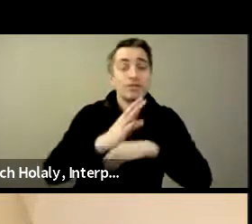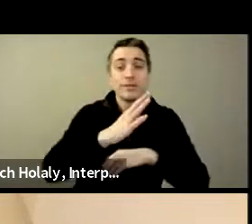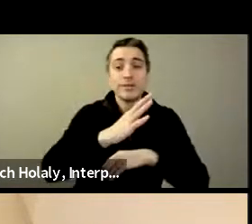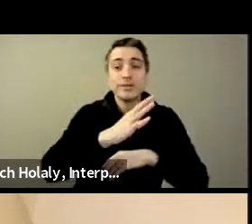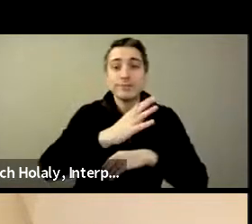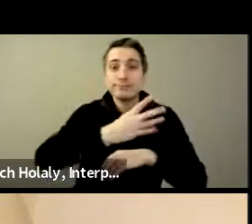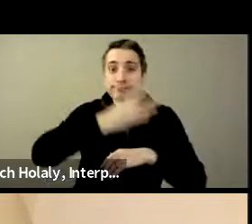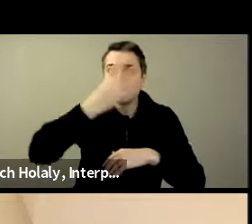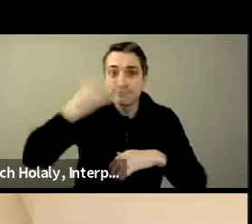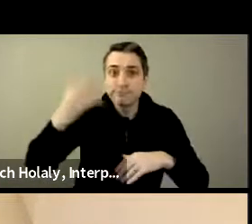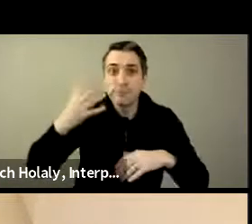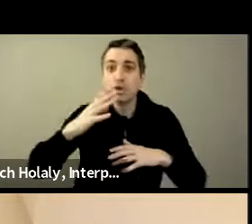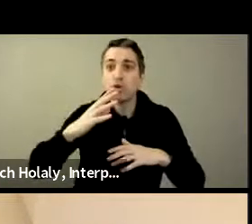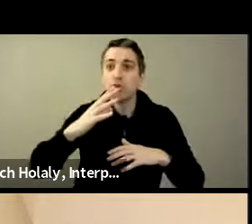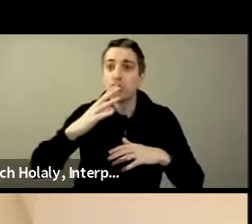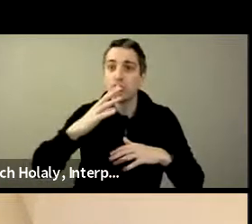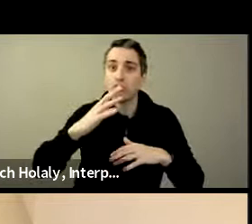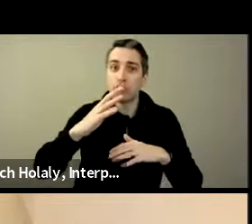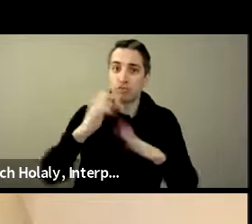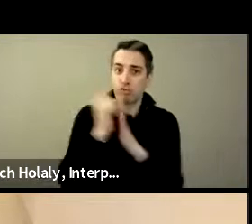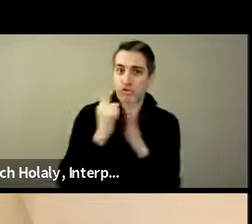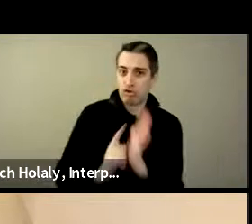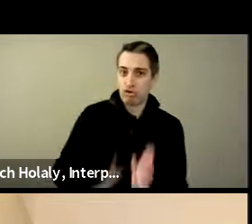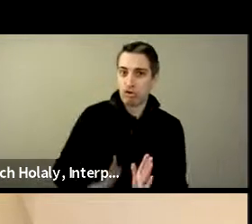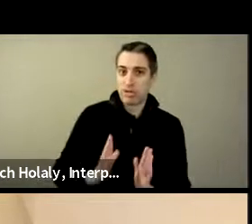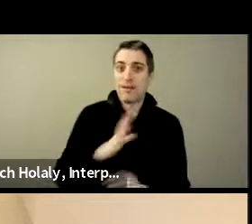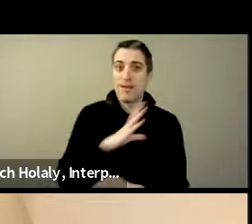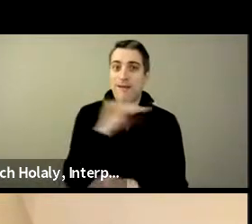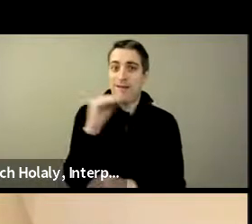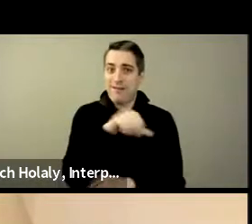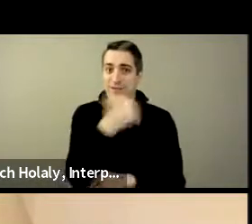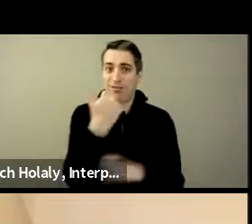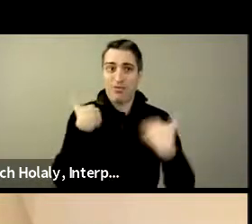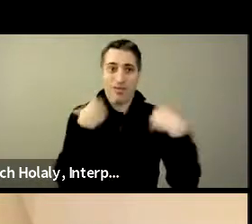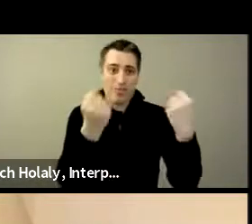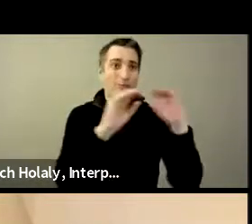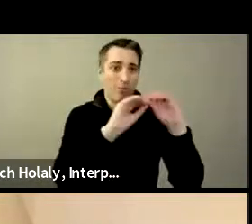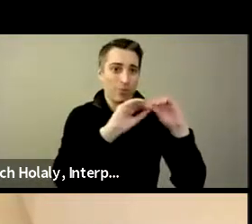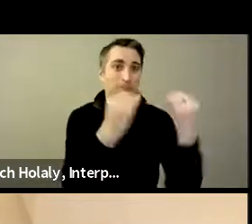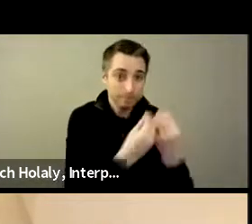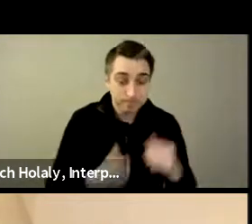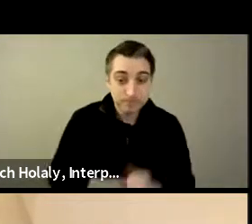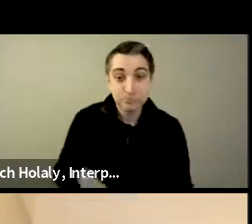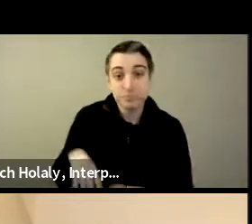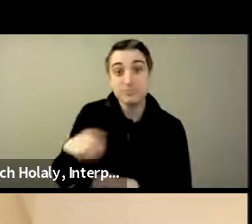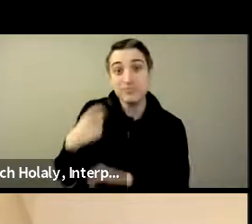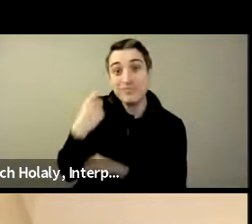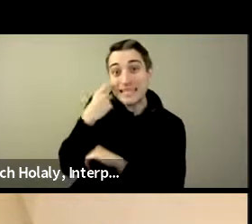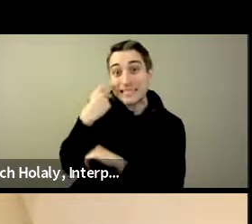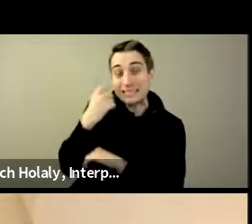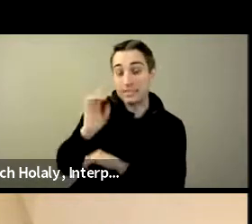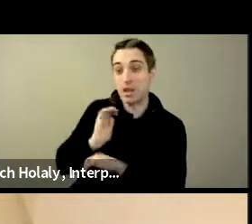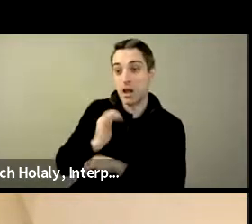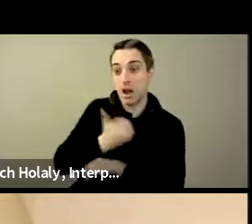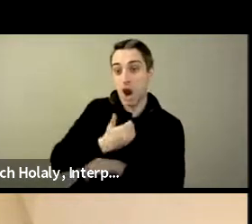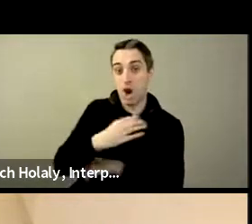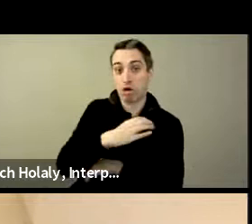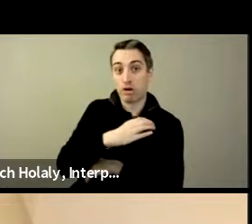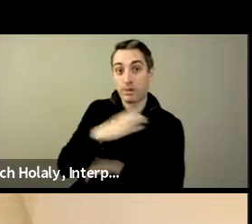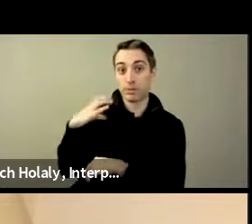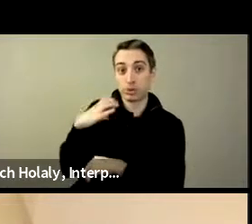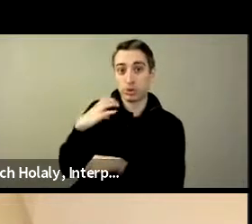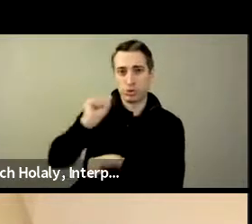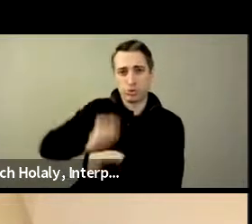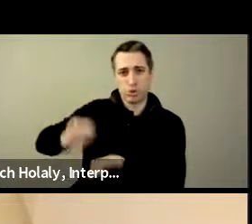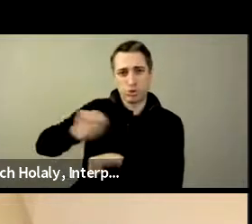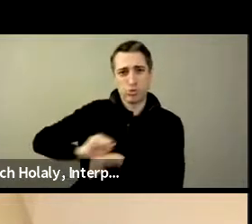health organizations. Most recently, this past year, our commission worked very hard on